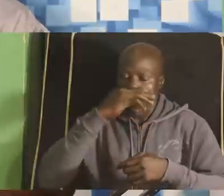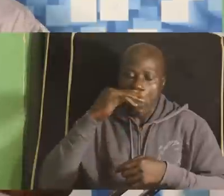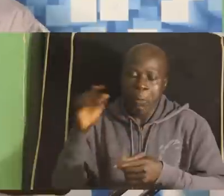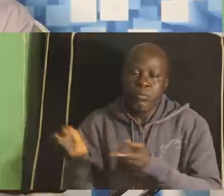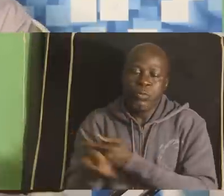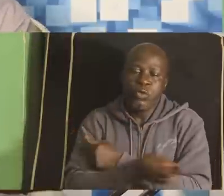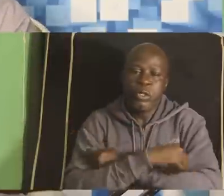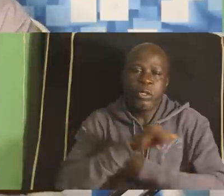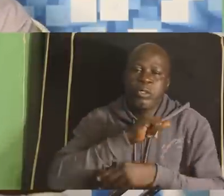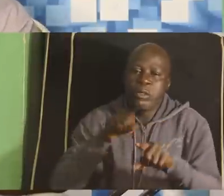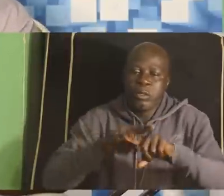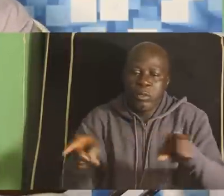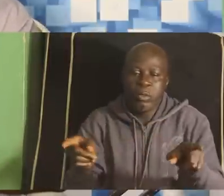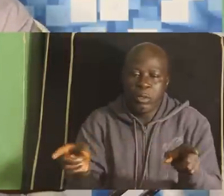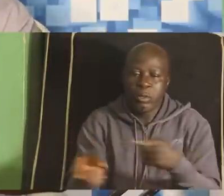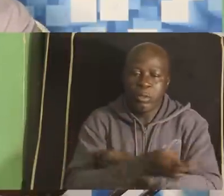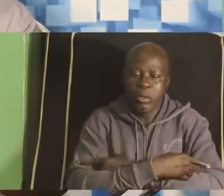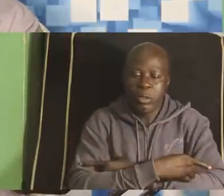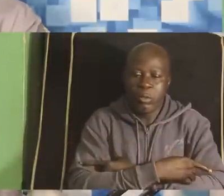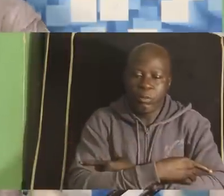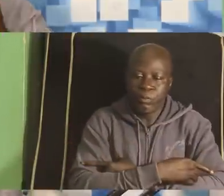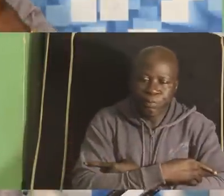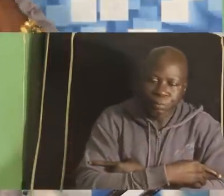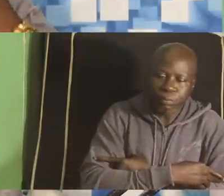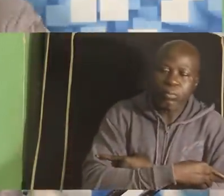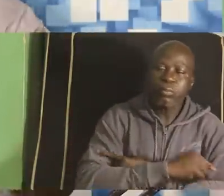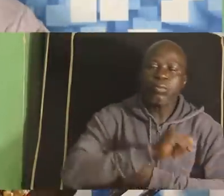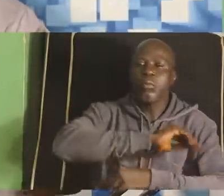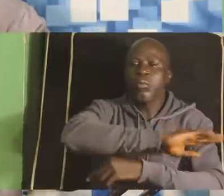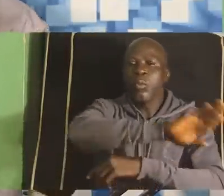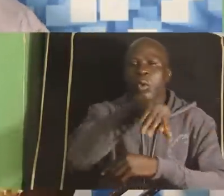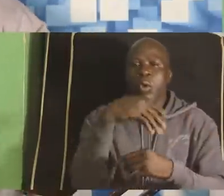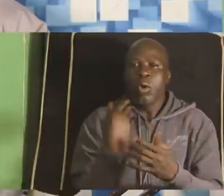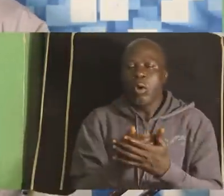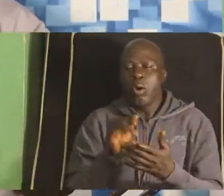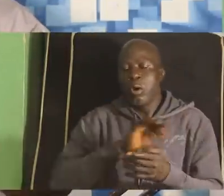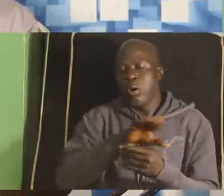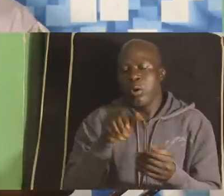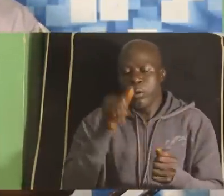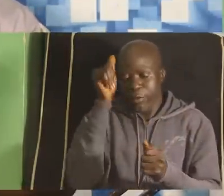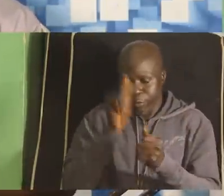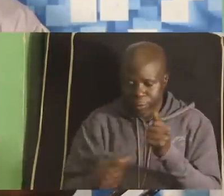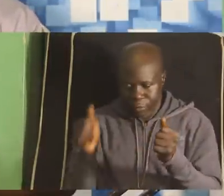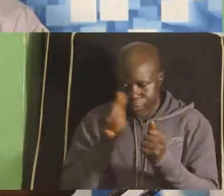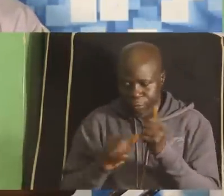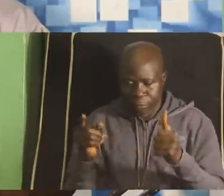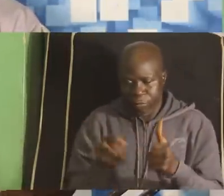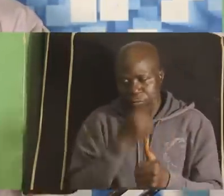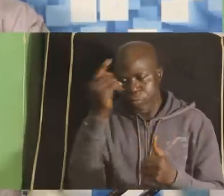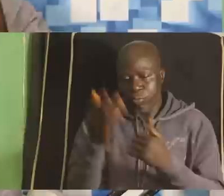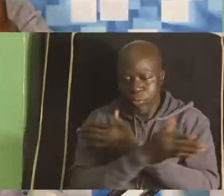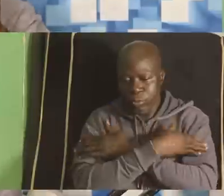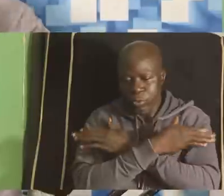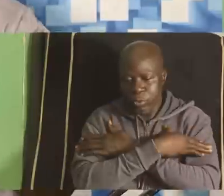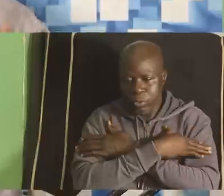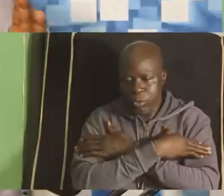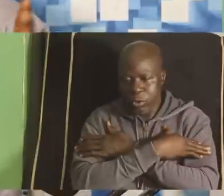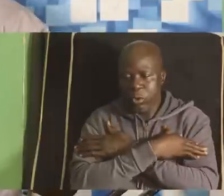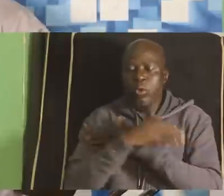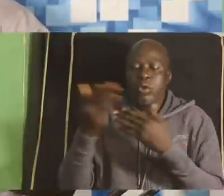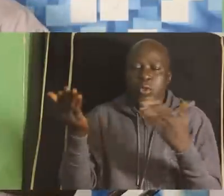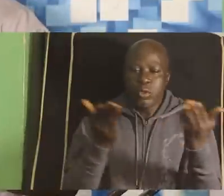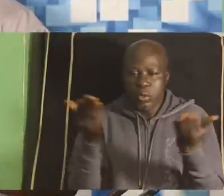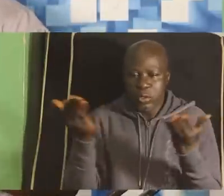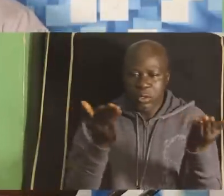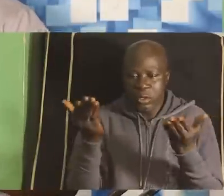yato today is a different day gbogbo ojo sunday akoko every first sunday Life man says, Sabi Ororo.